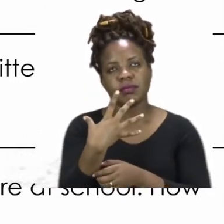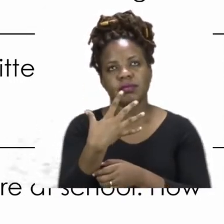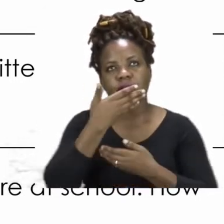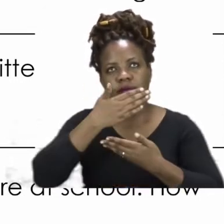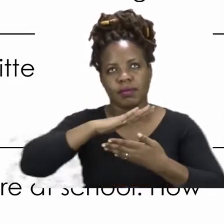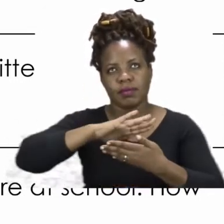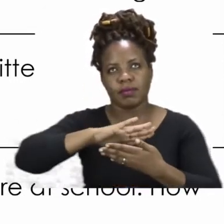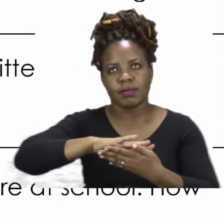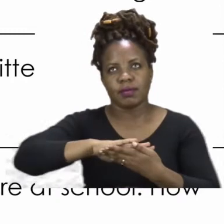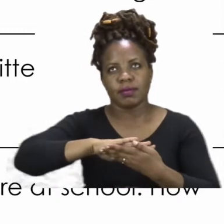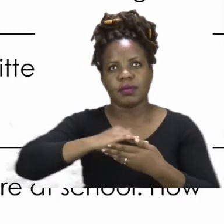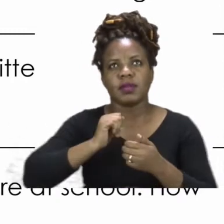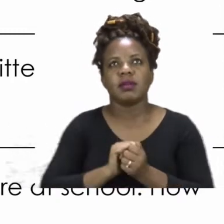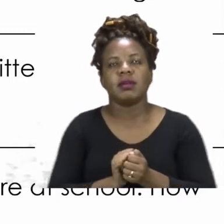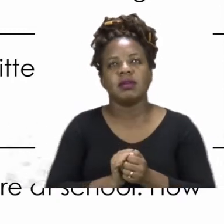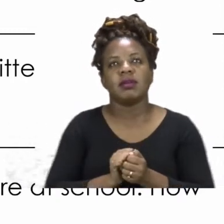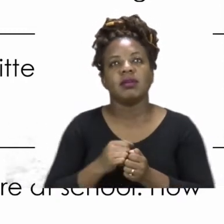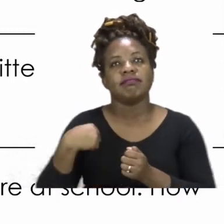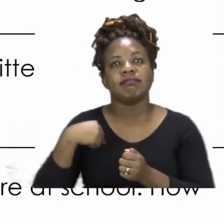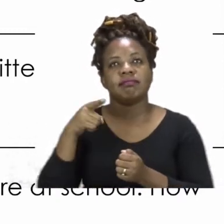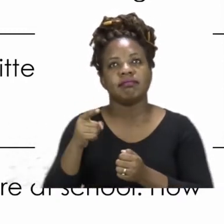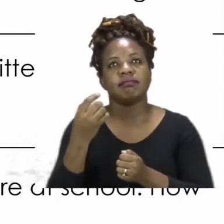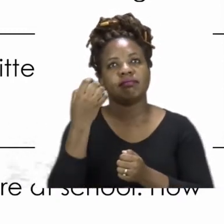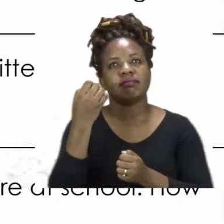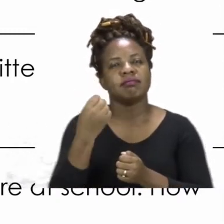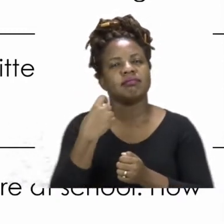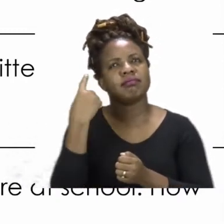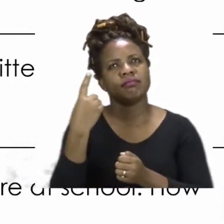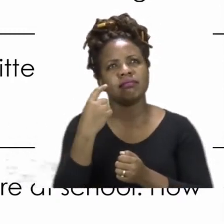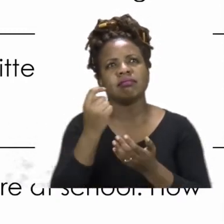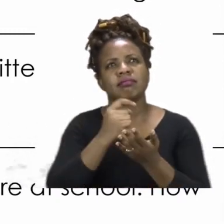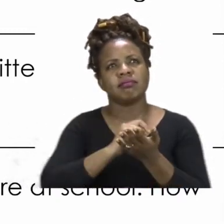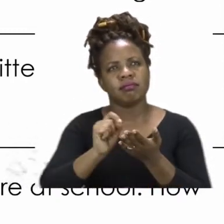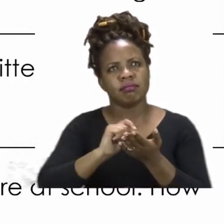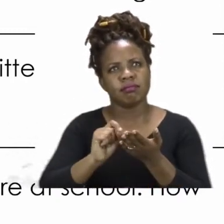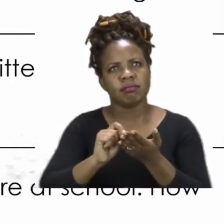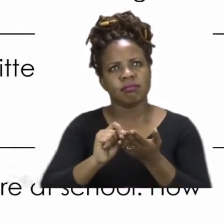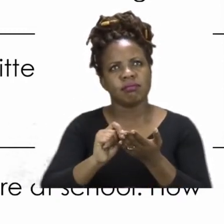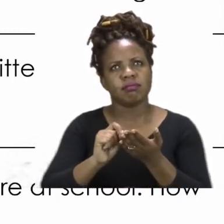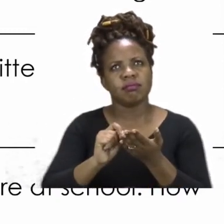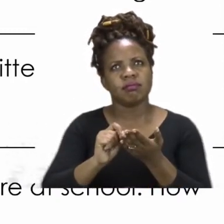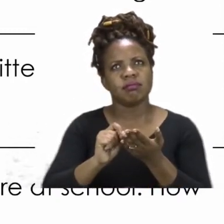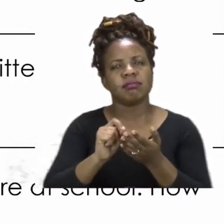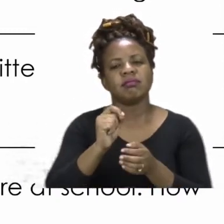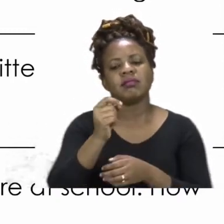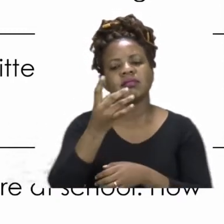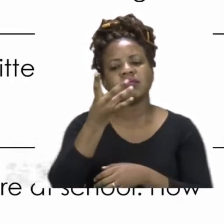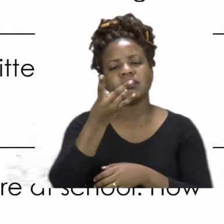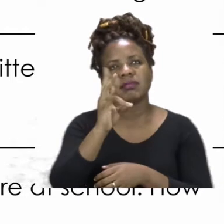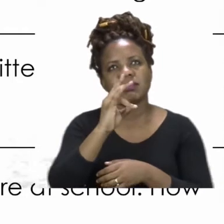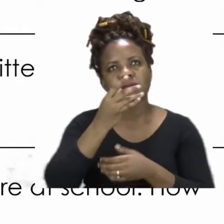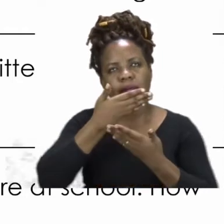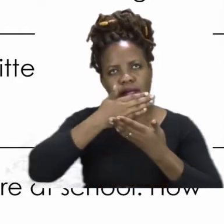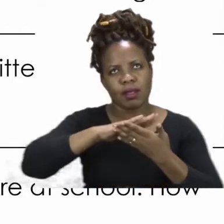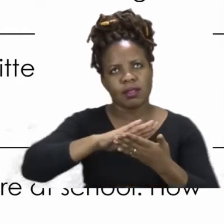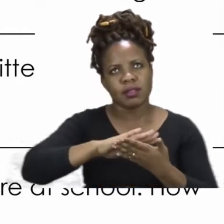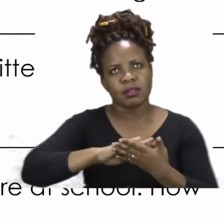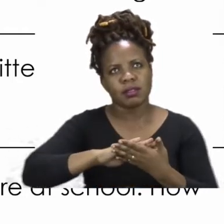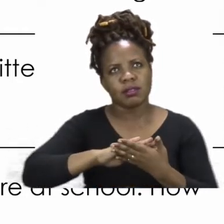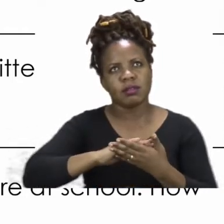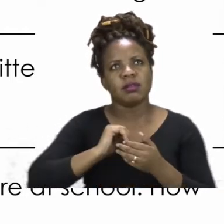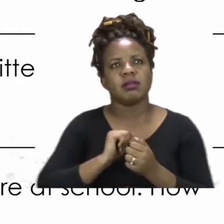He has only written 7 letters. How many more